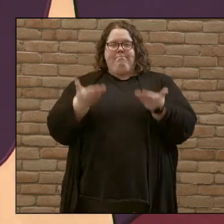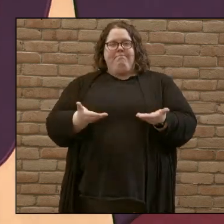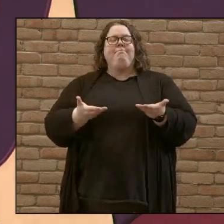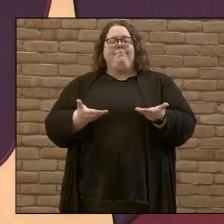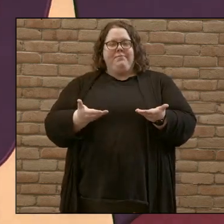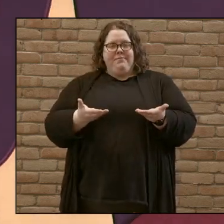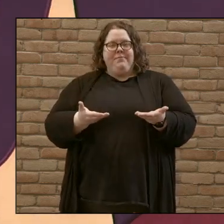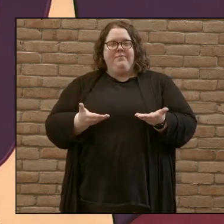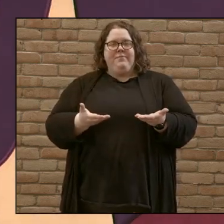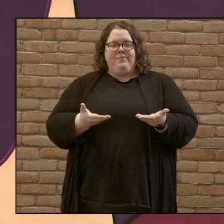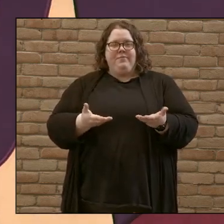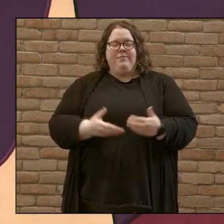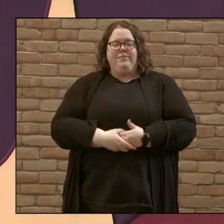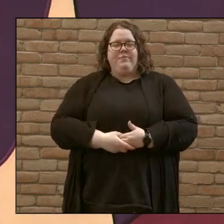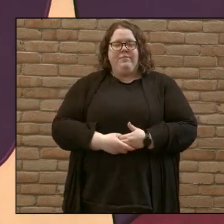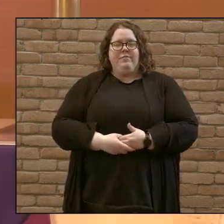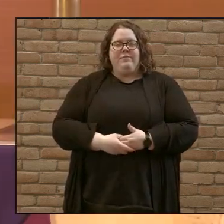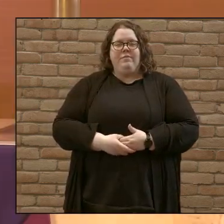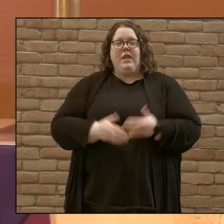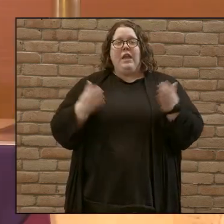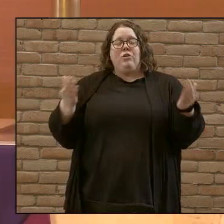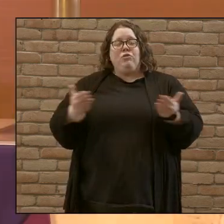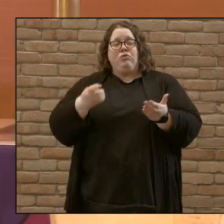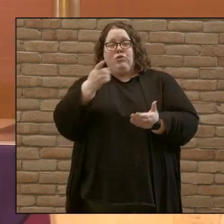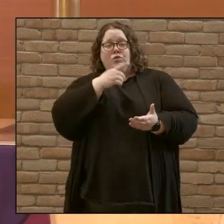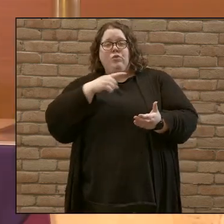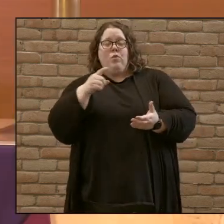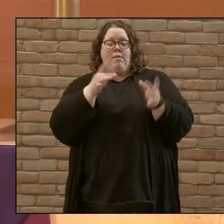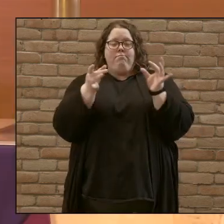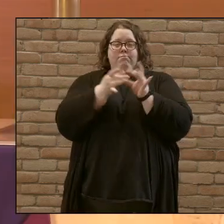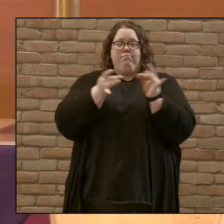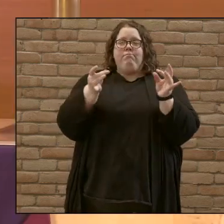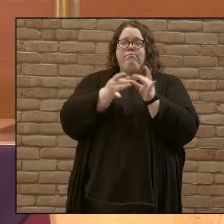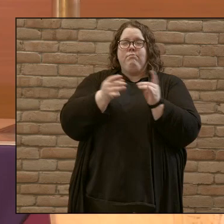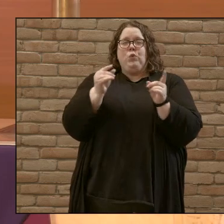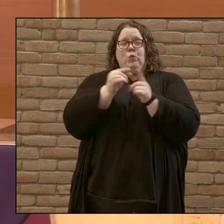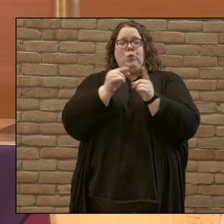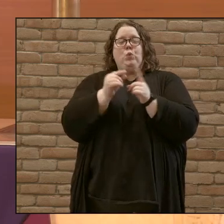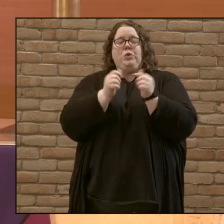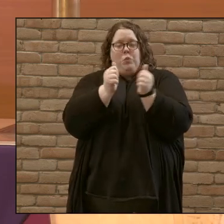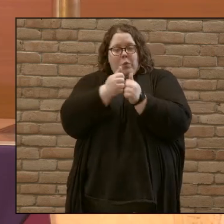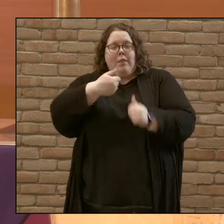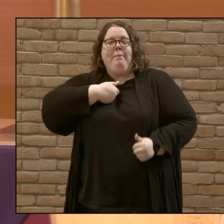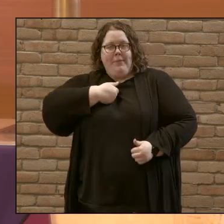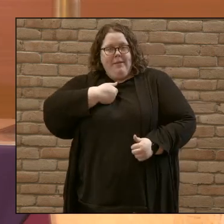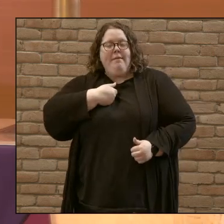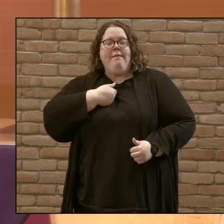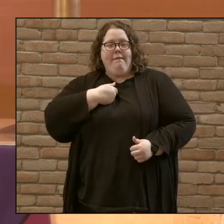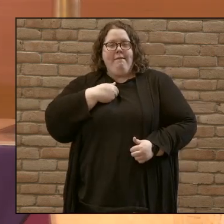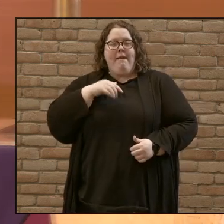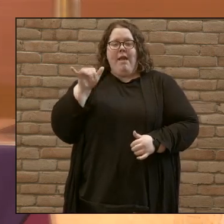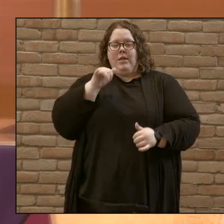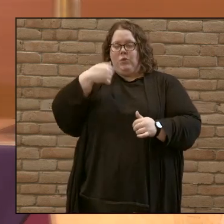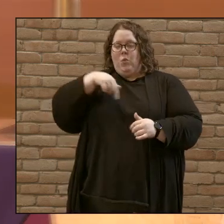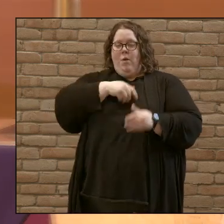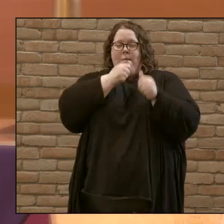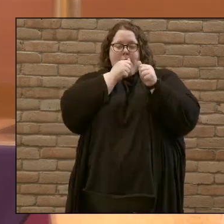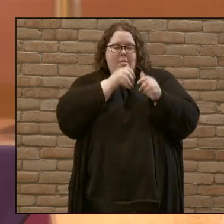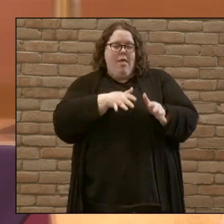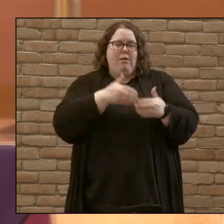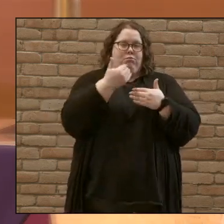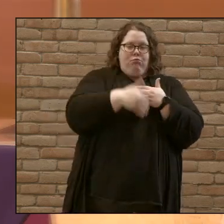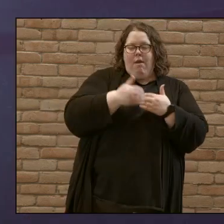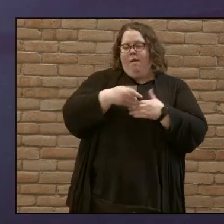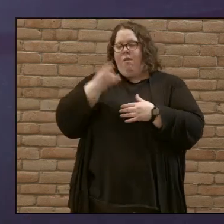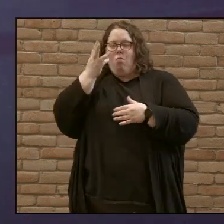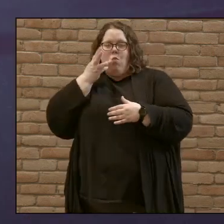And I'd encourage you to say these words of institution right along with me as we bless the bread and the